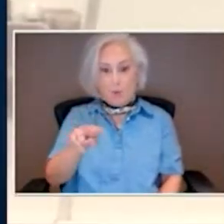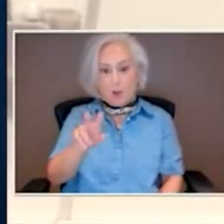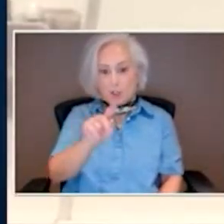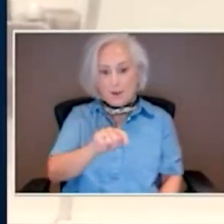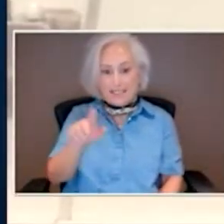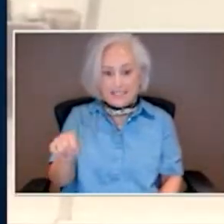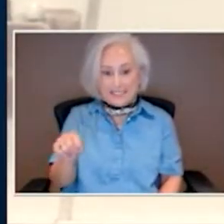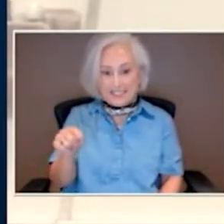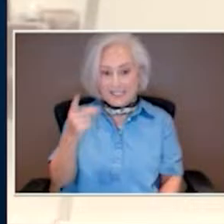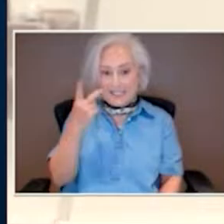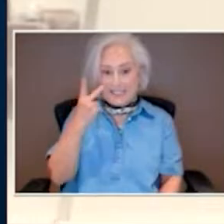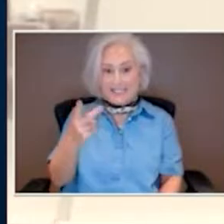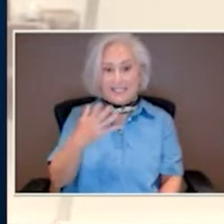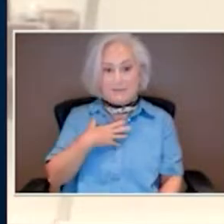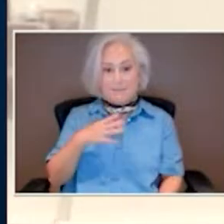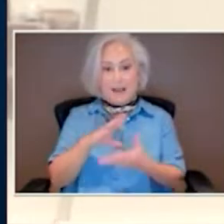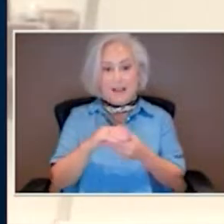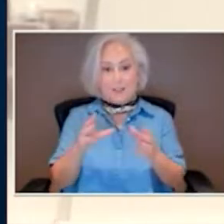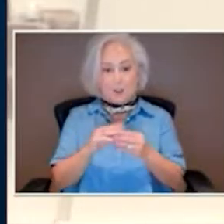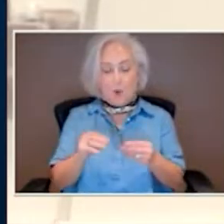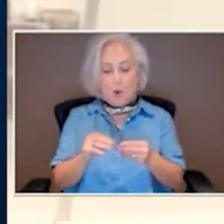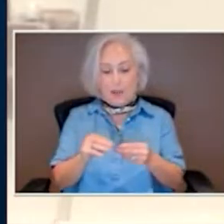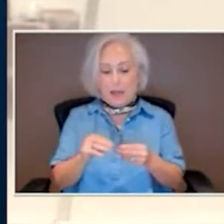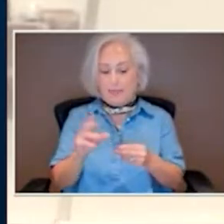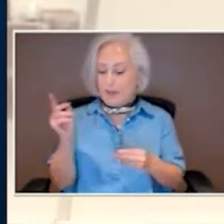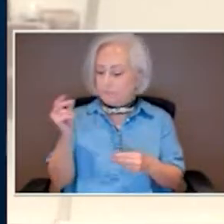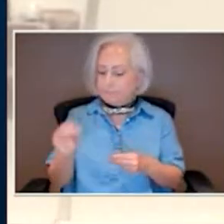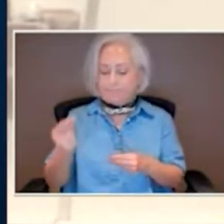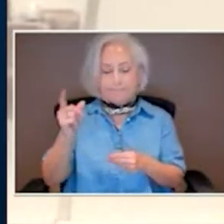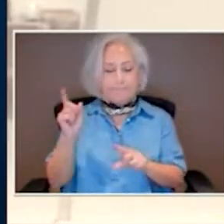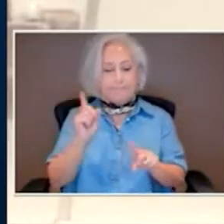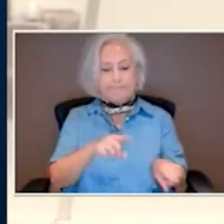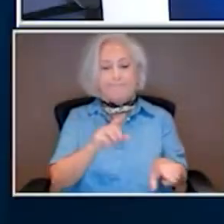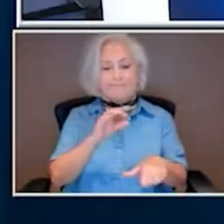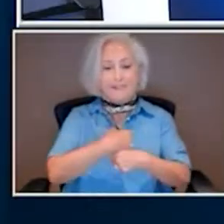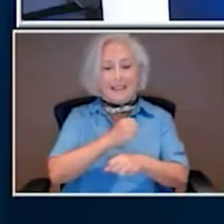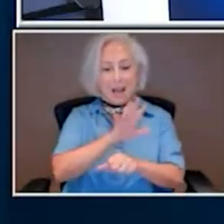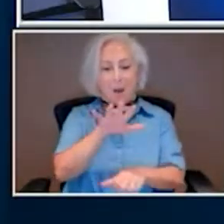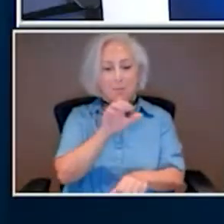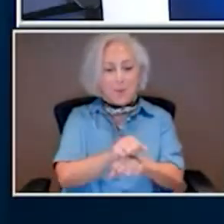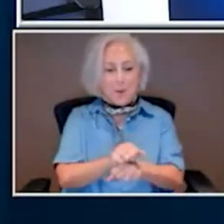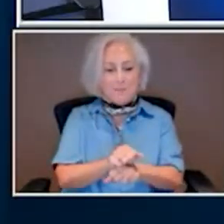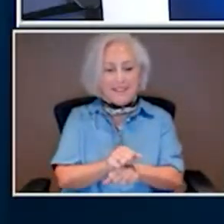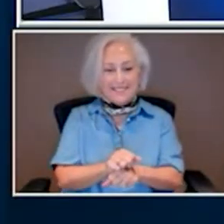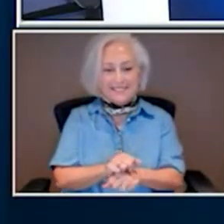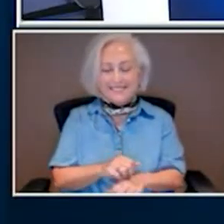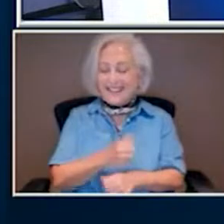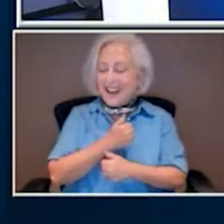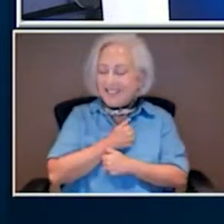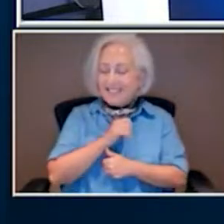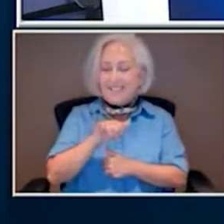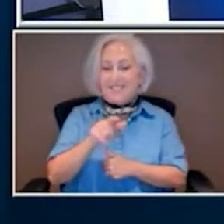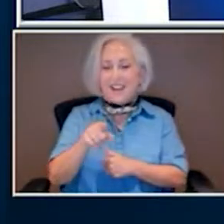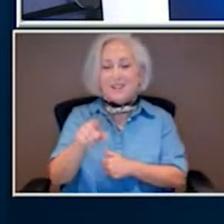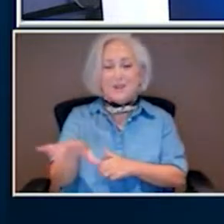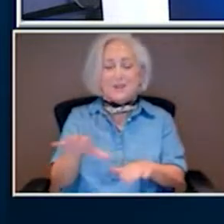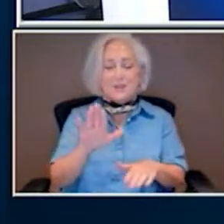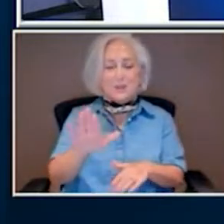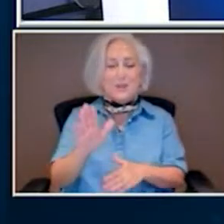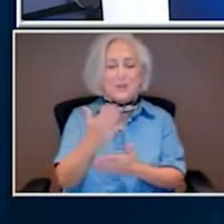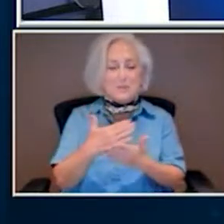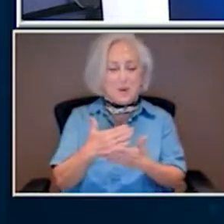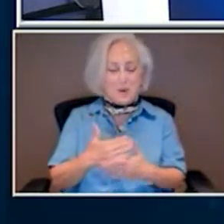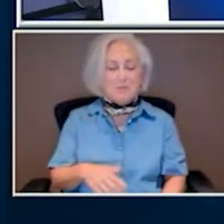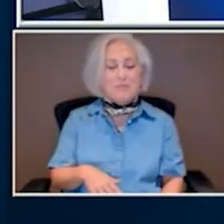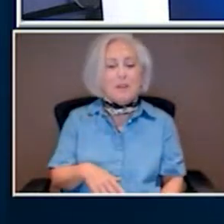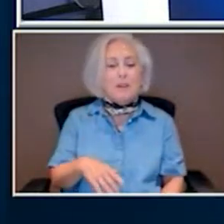seen my story and just go and make their appointment all by themselves. Perfect. I love that. I love that. You are doing your part, no doubt. What do you want the